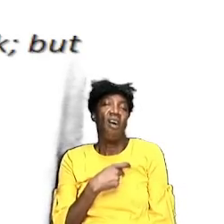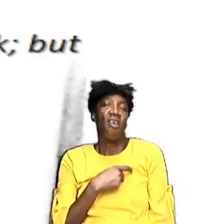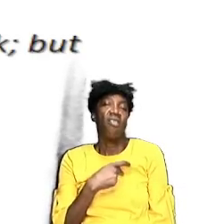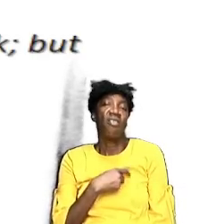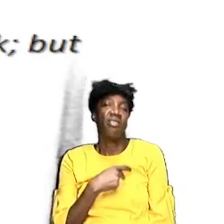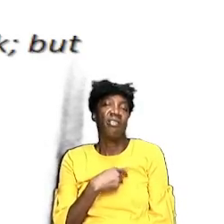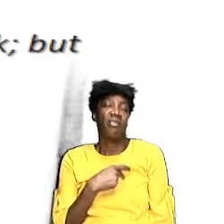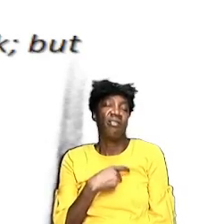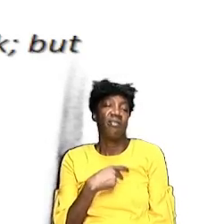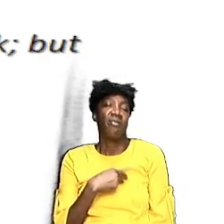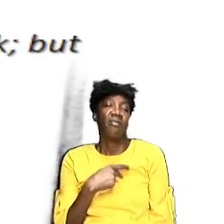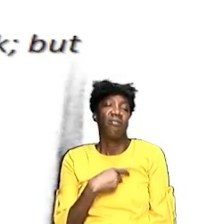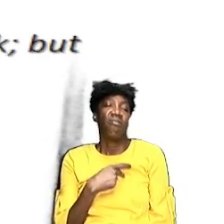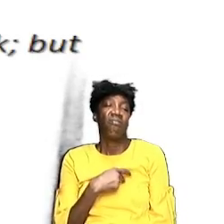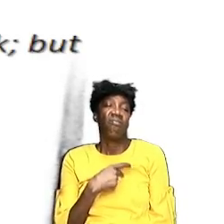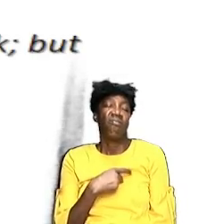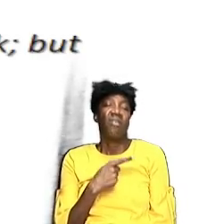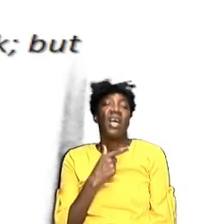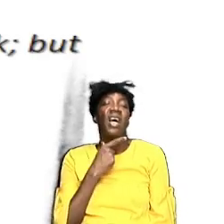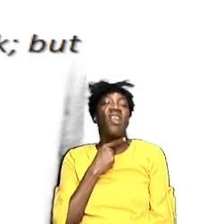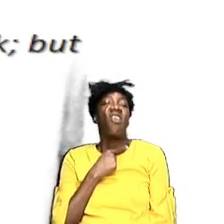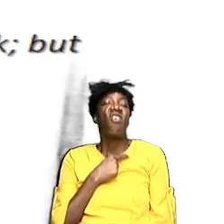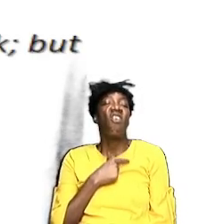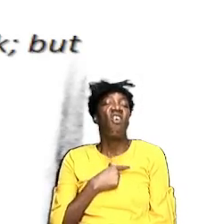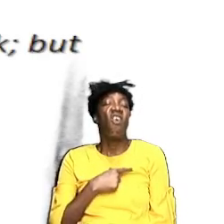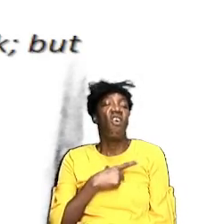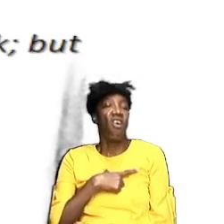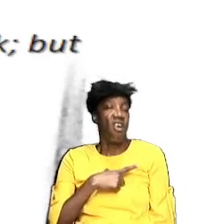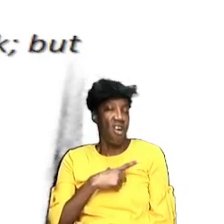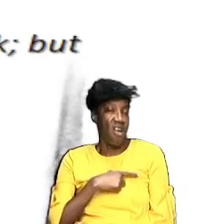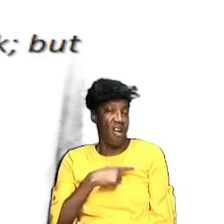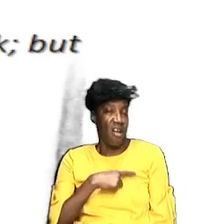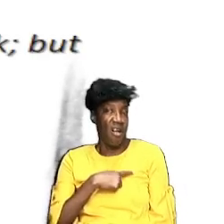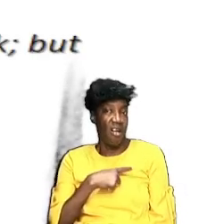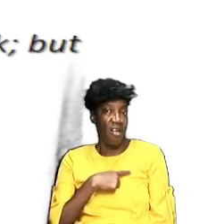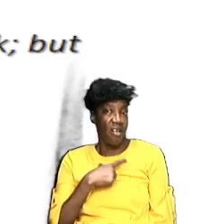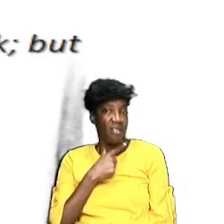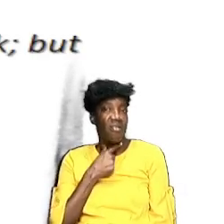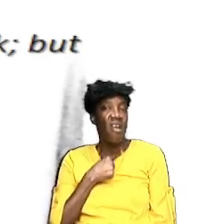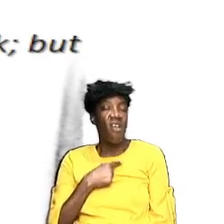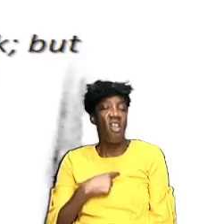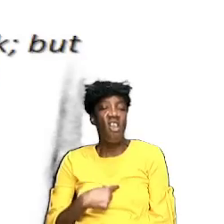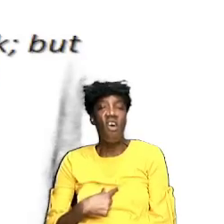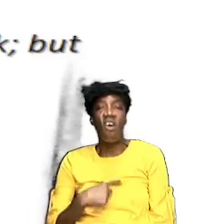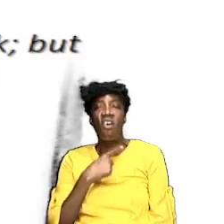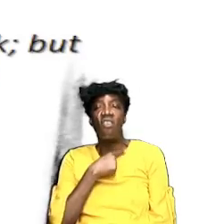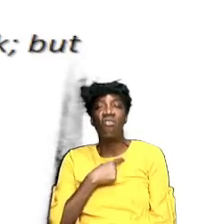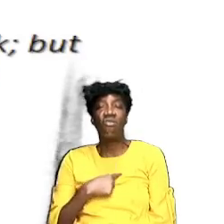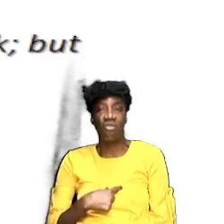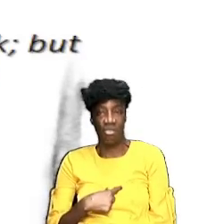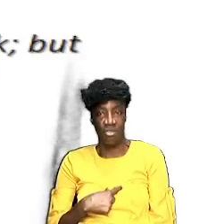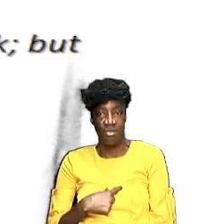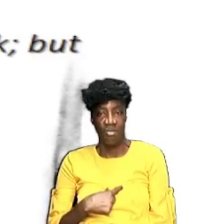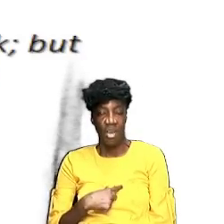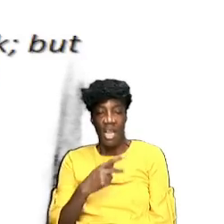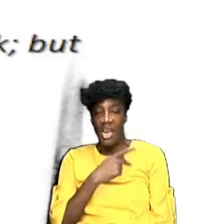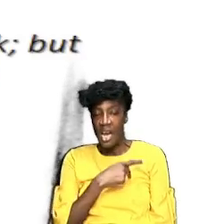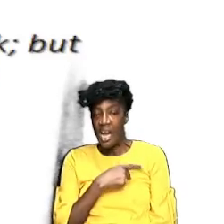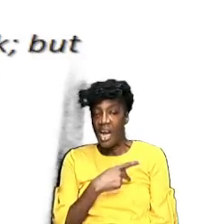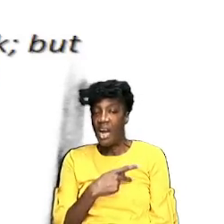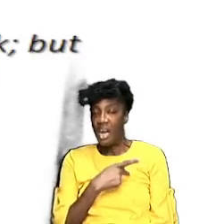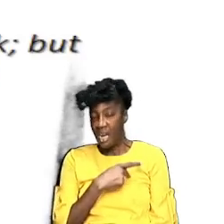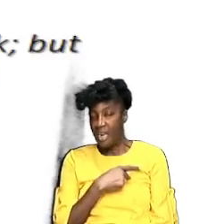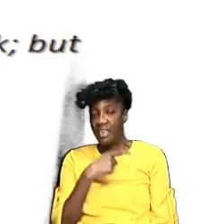our lungs. That's what the Roman soldier used to wear. He wears that breastplate that protects his heart and his lung.